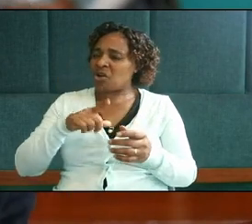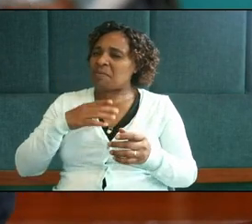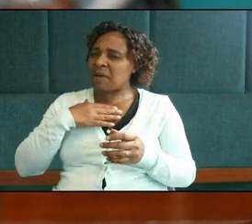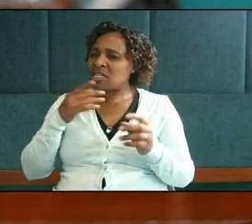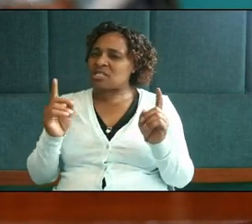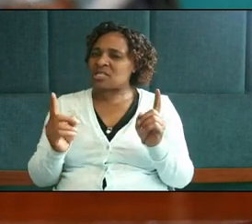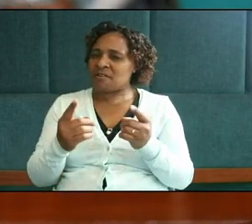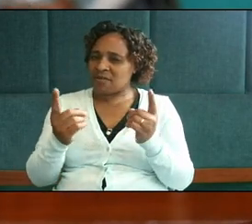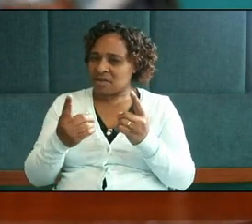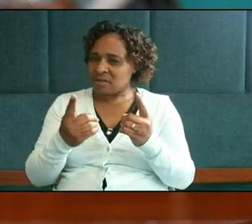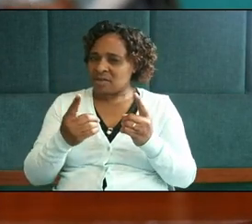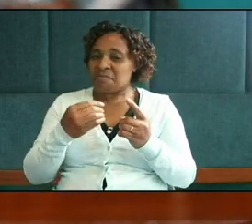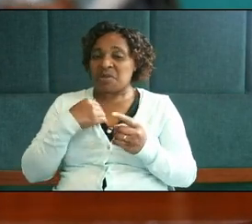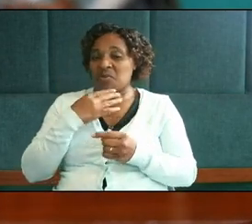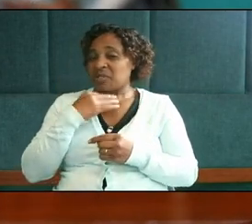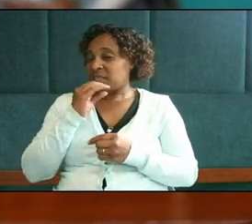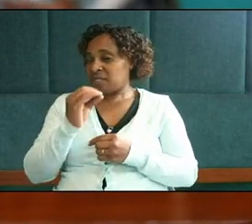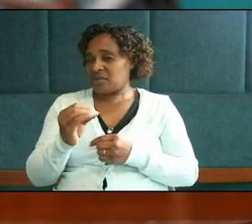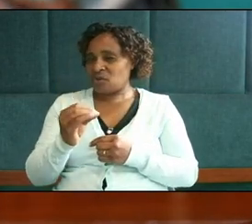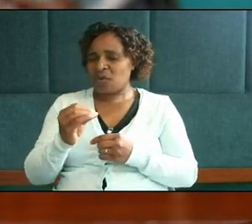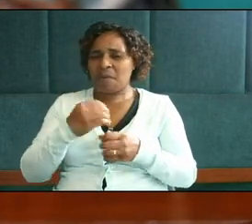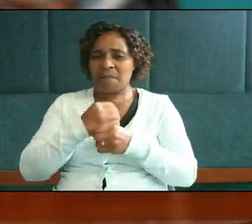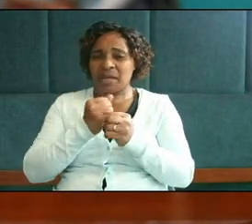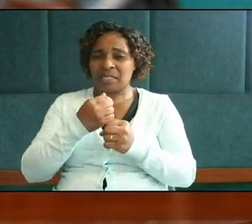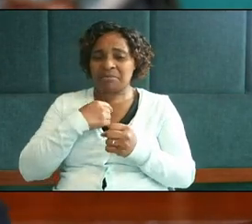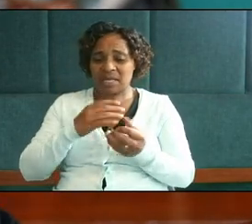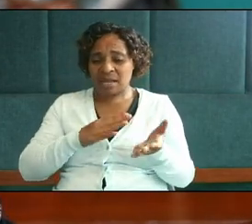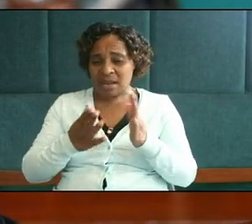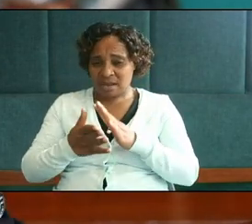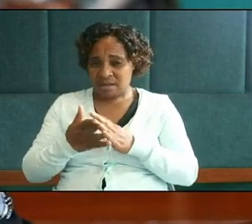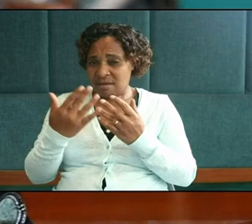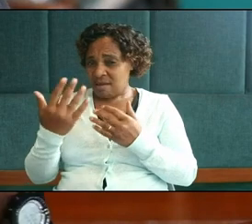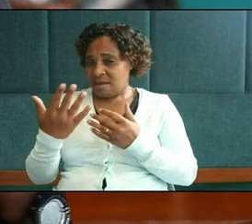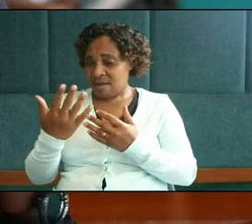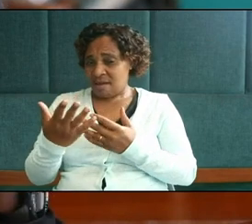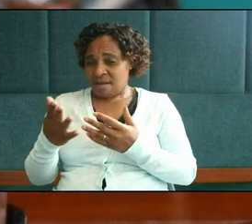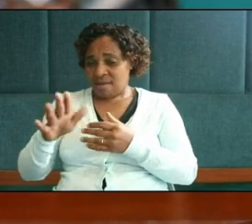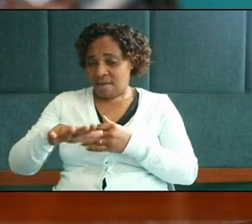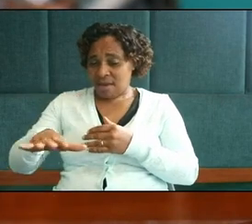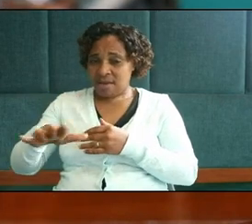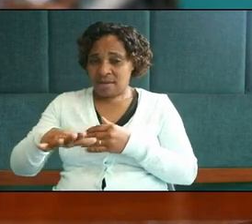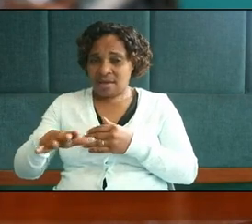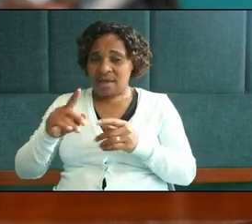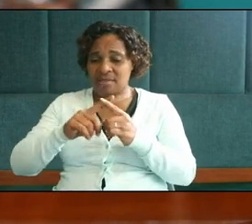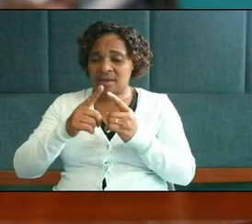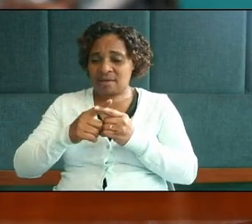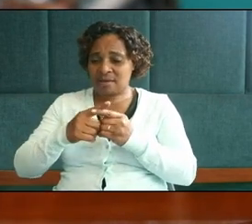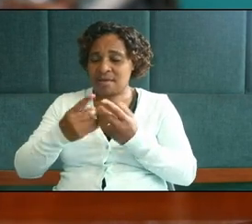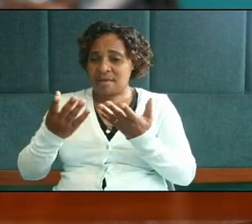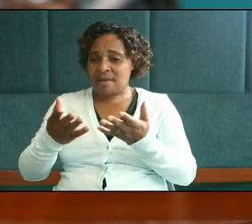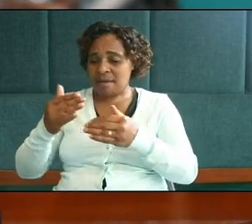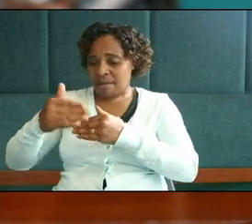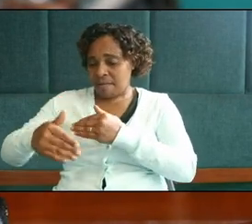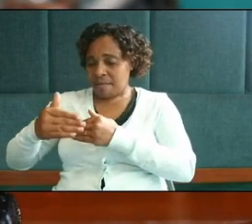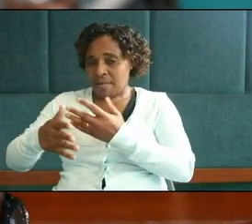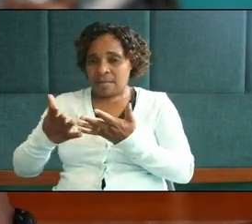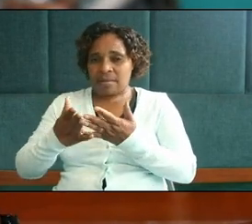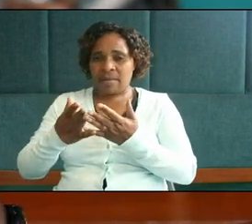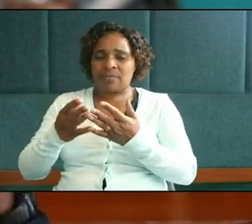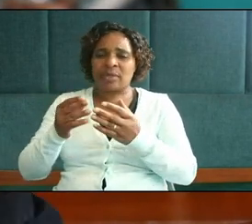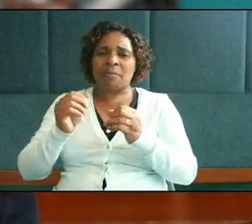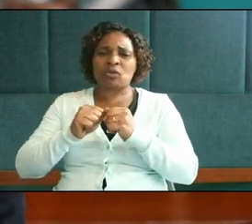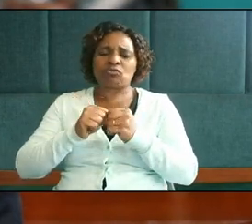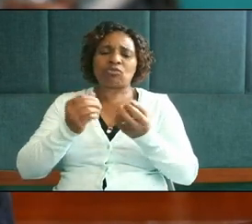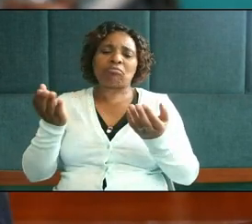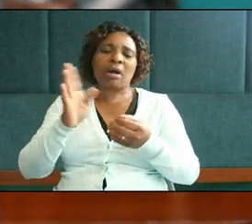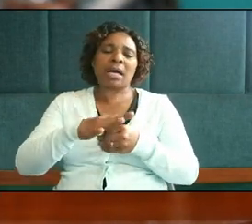shepherd, I shall not want. He makes me to lie down in green pastures. He leads me beside still waters. He restores my